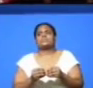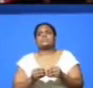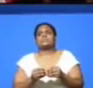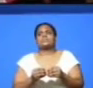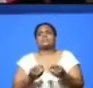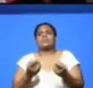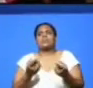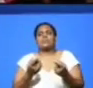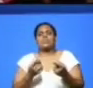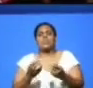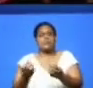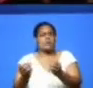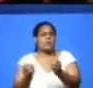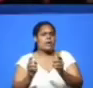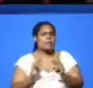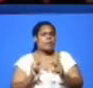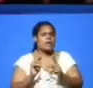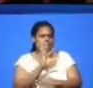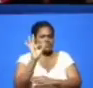When I get back on Friday evening,